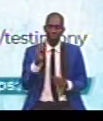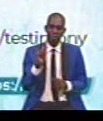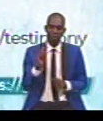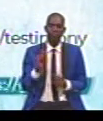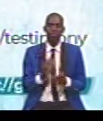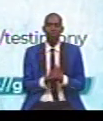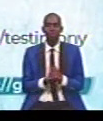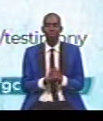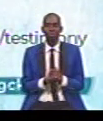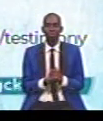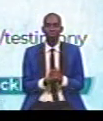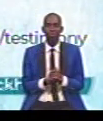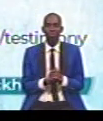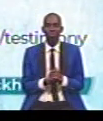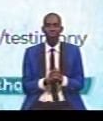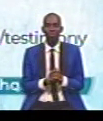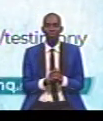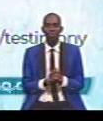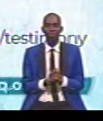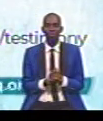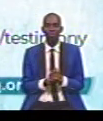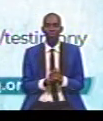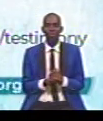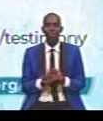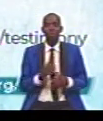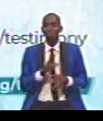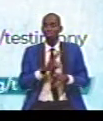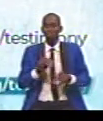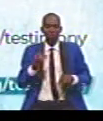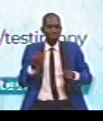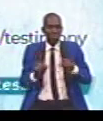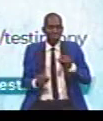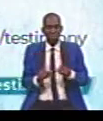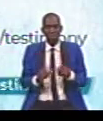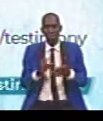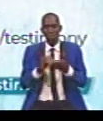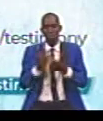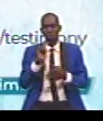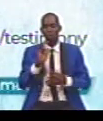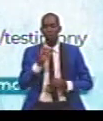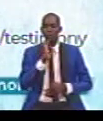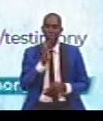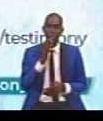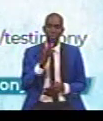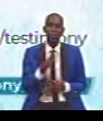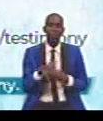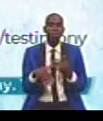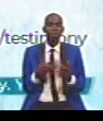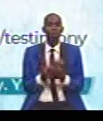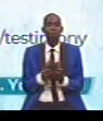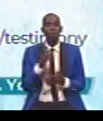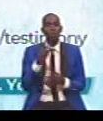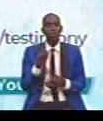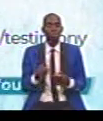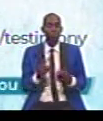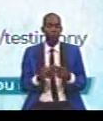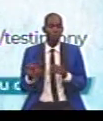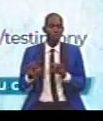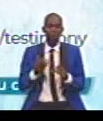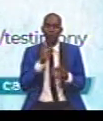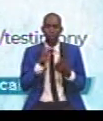It has happened to you. No doubt about that. All you need is to check yourself, confirm, and come